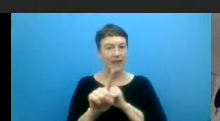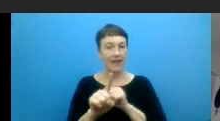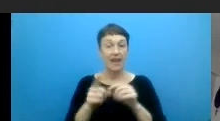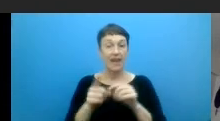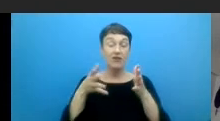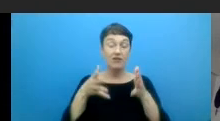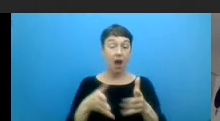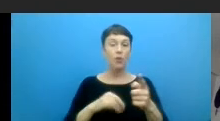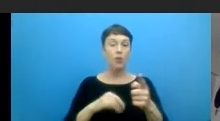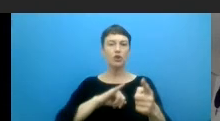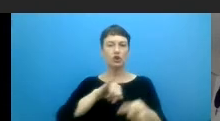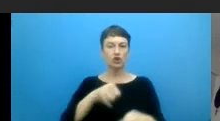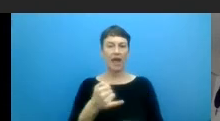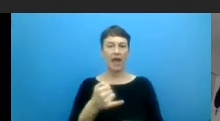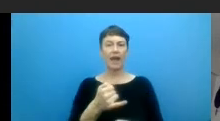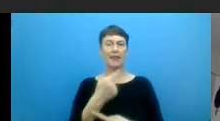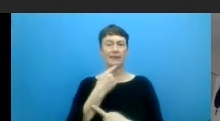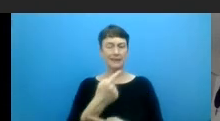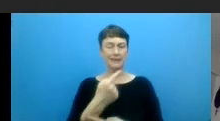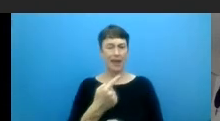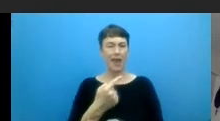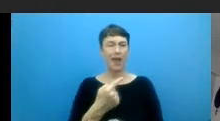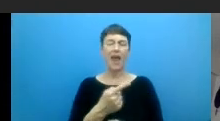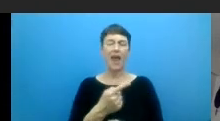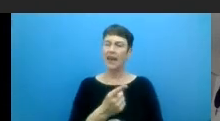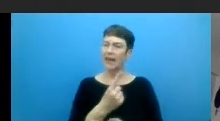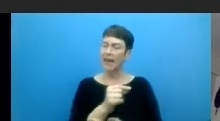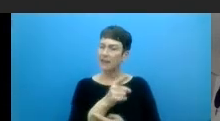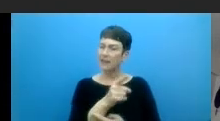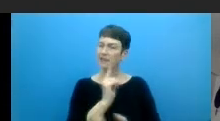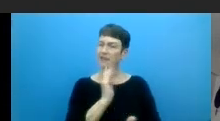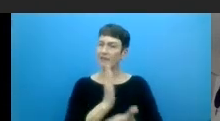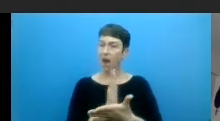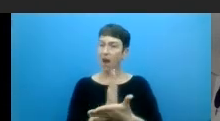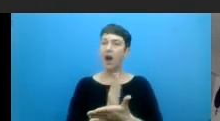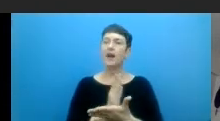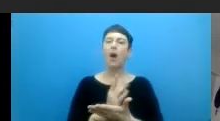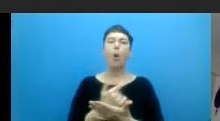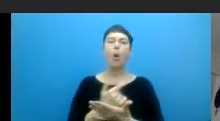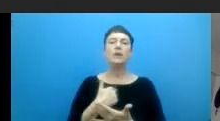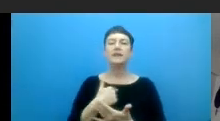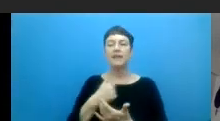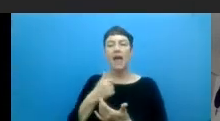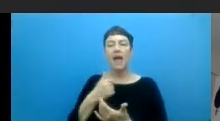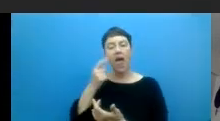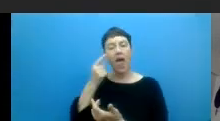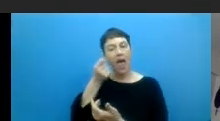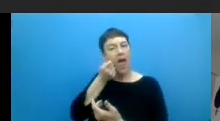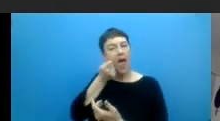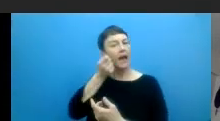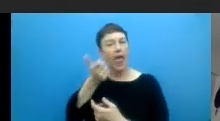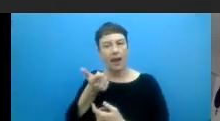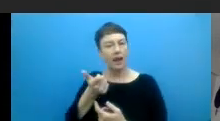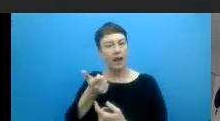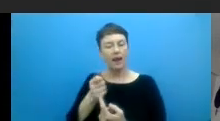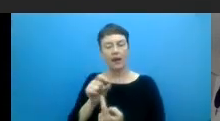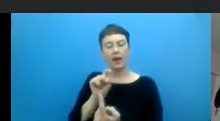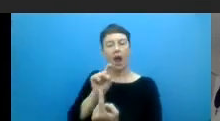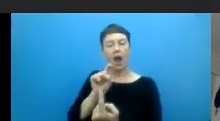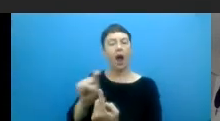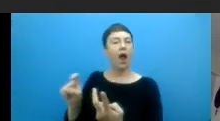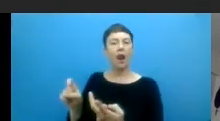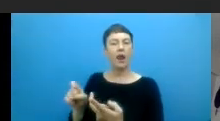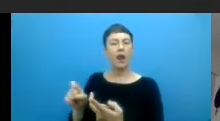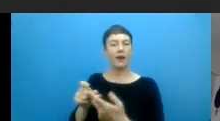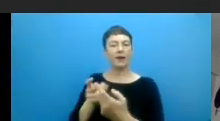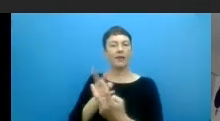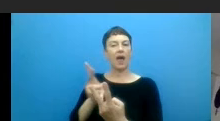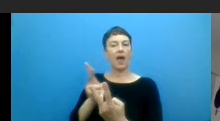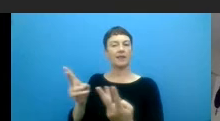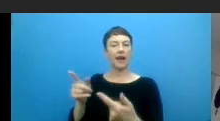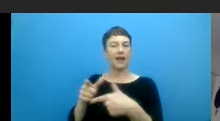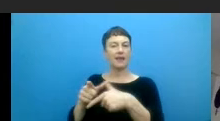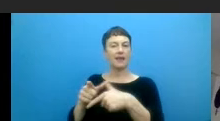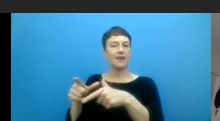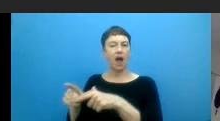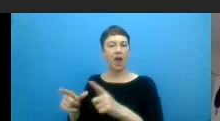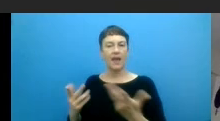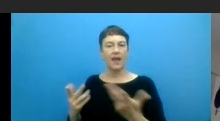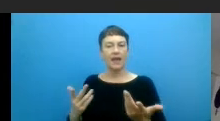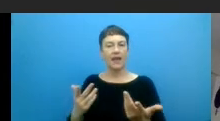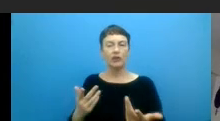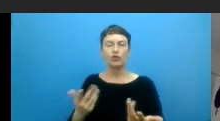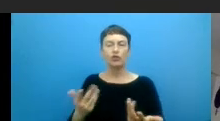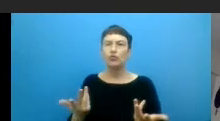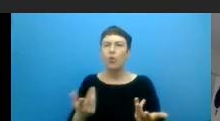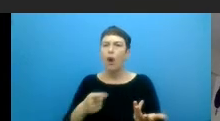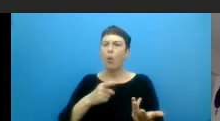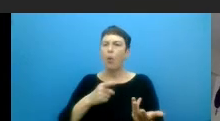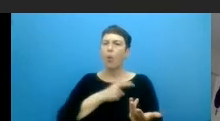the acknowledgement of other languages might not come through in teaching, and therefore it's fairly useless to then introduce it